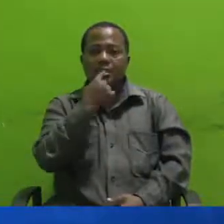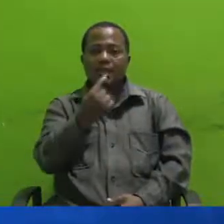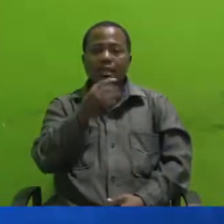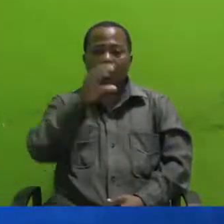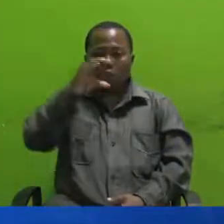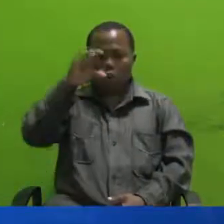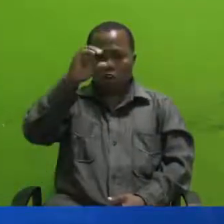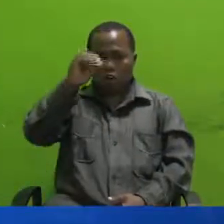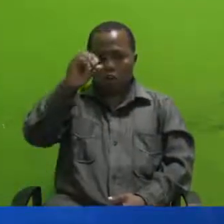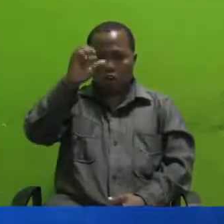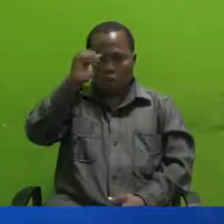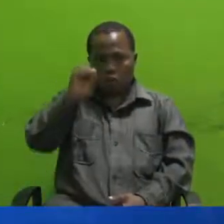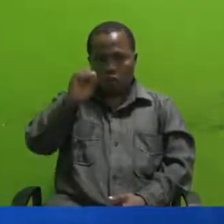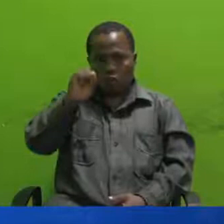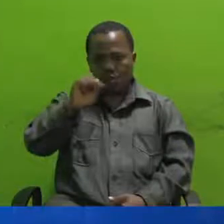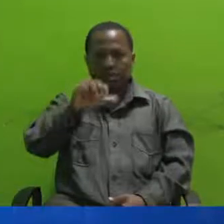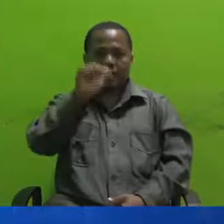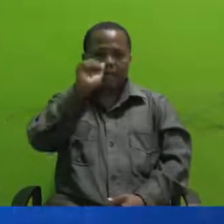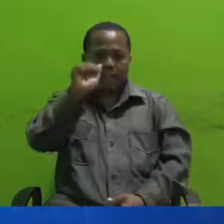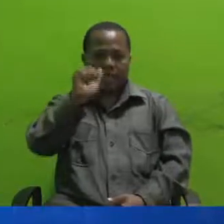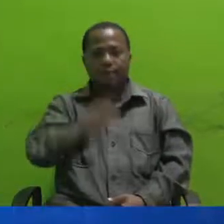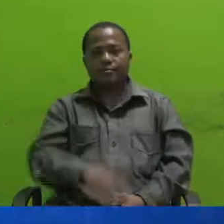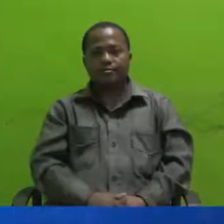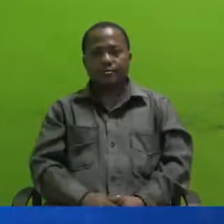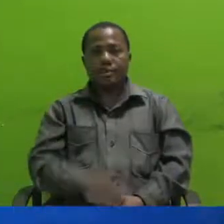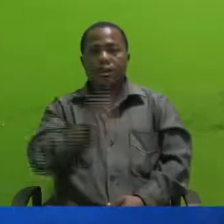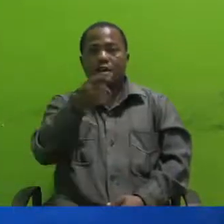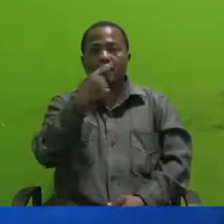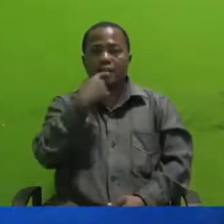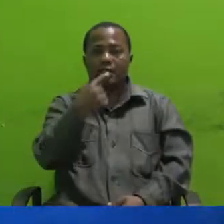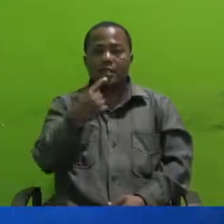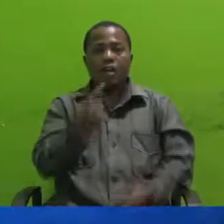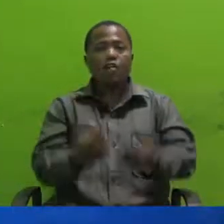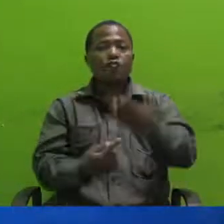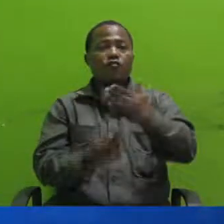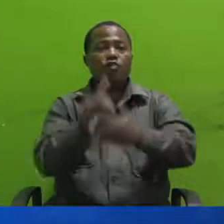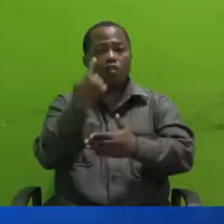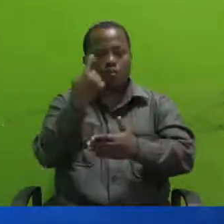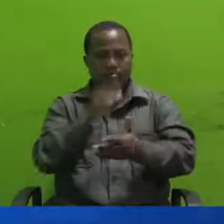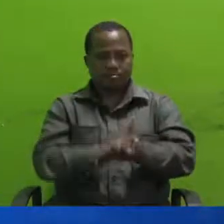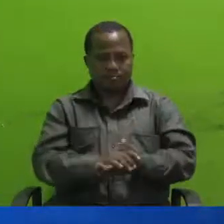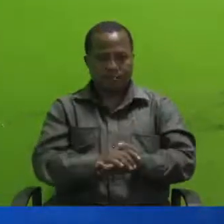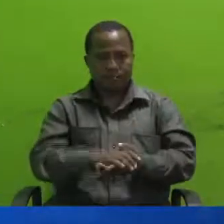said cos squared A, so we can say from